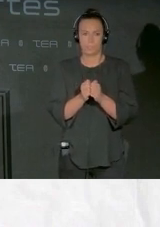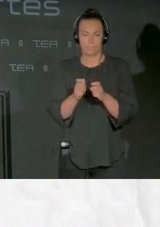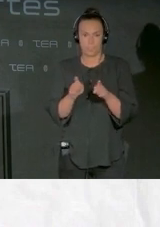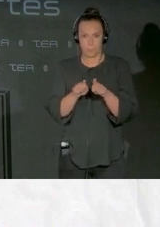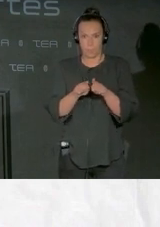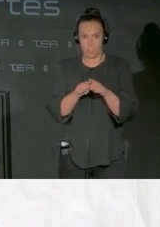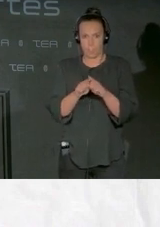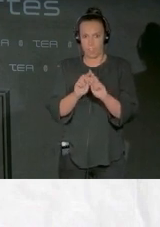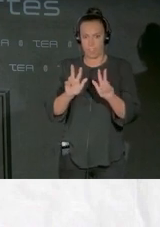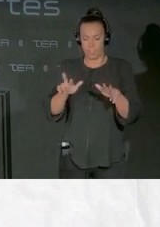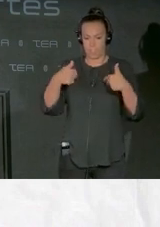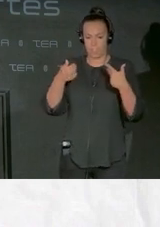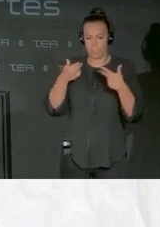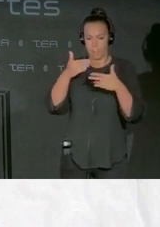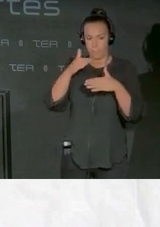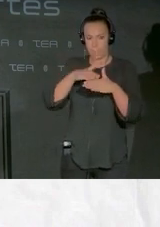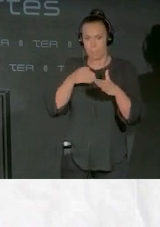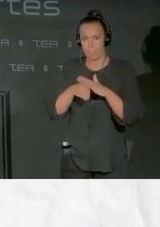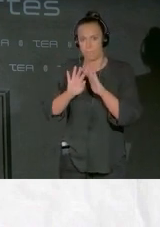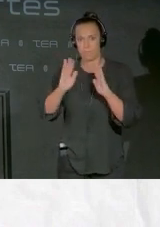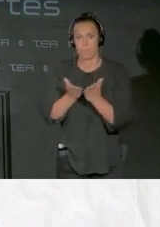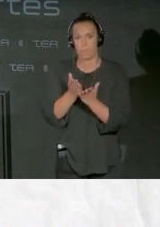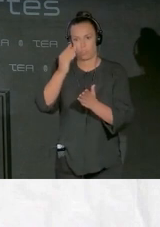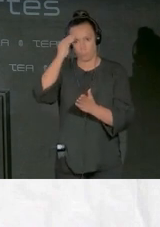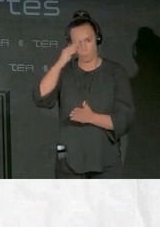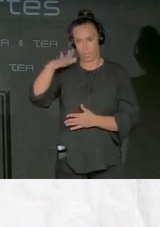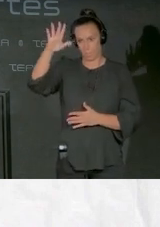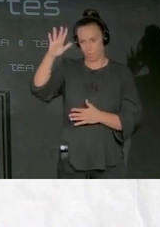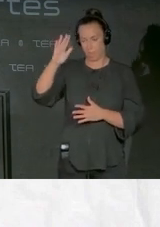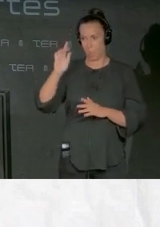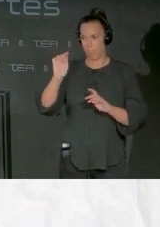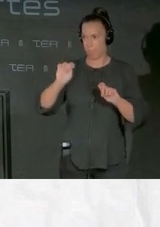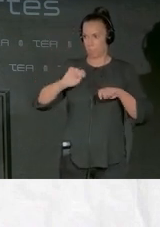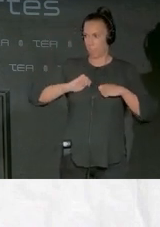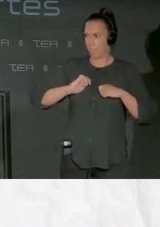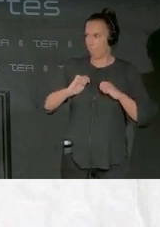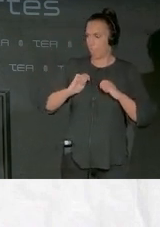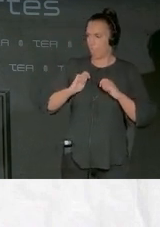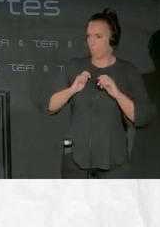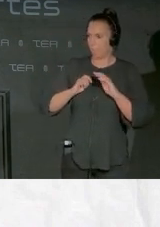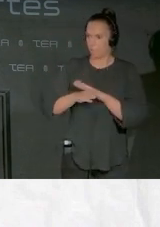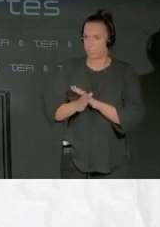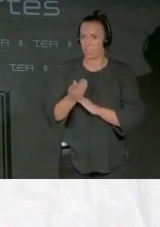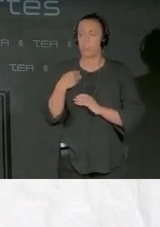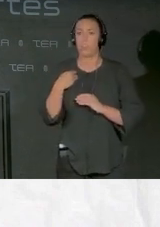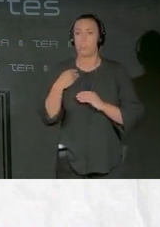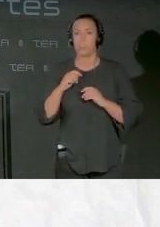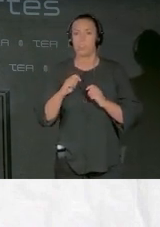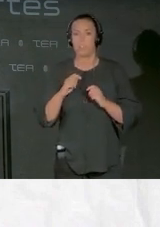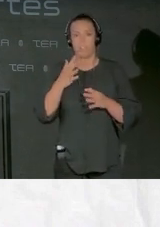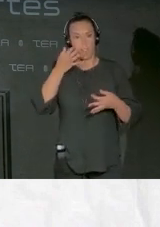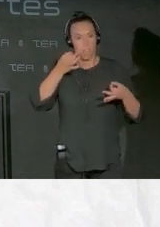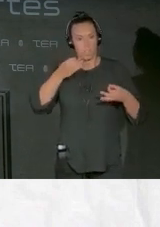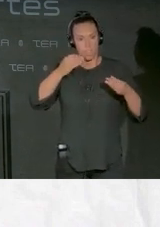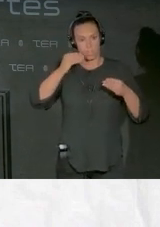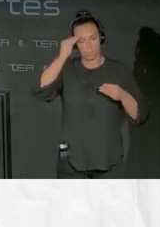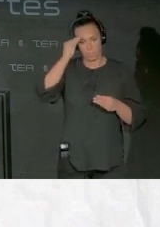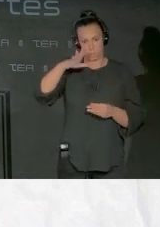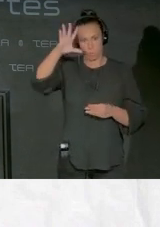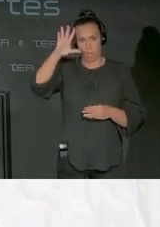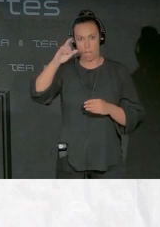of players access to virtual reality through 2D screens in games such as Minecraft